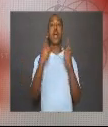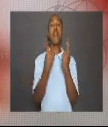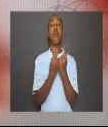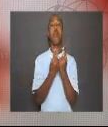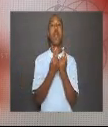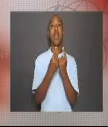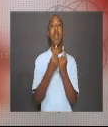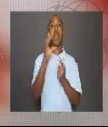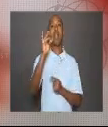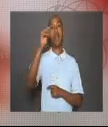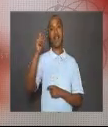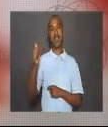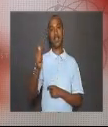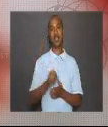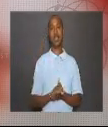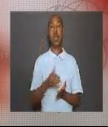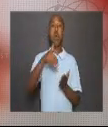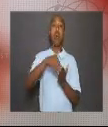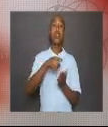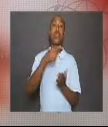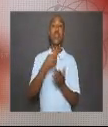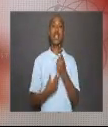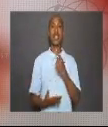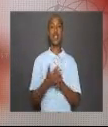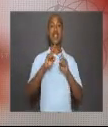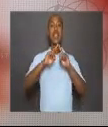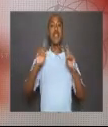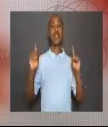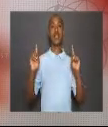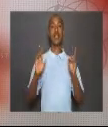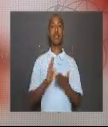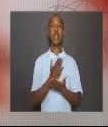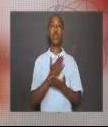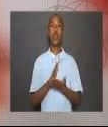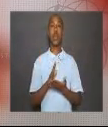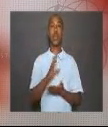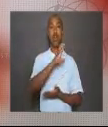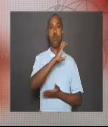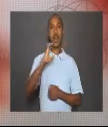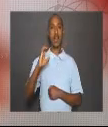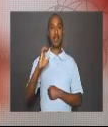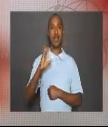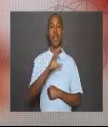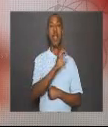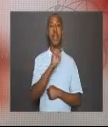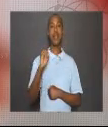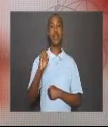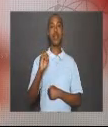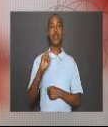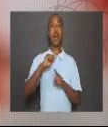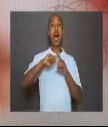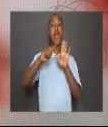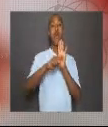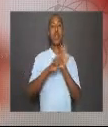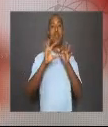gases. We also discussed the differences between covalent and